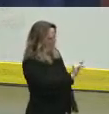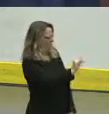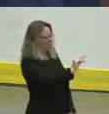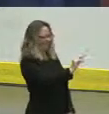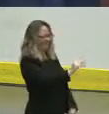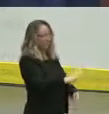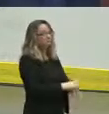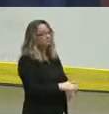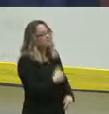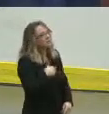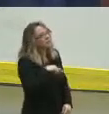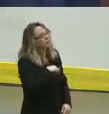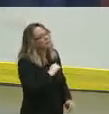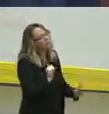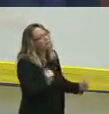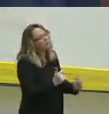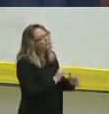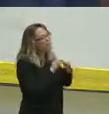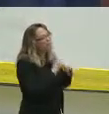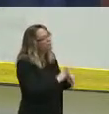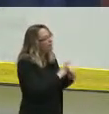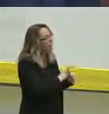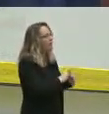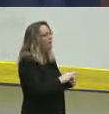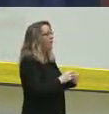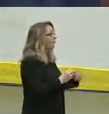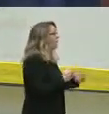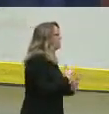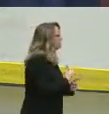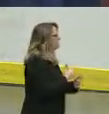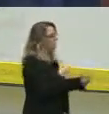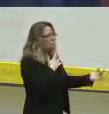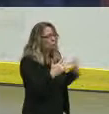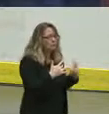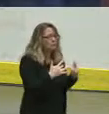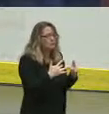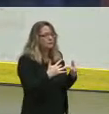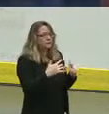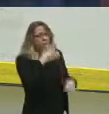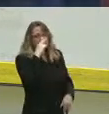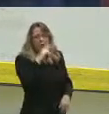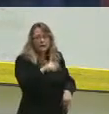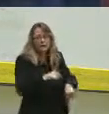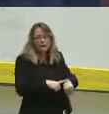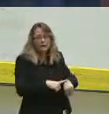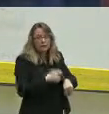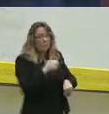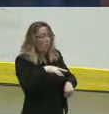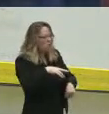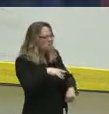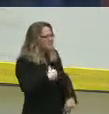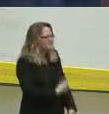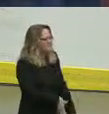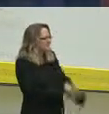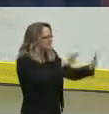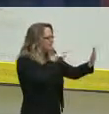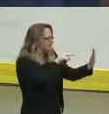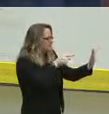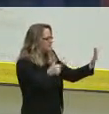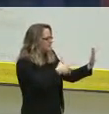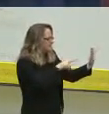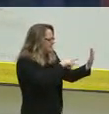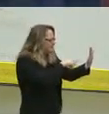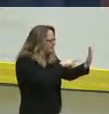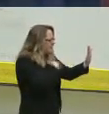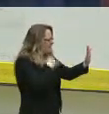the fears, the fun times, and the many times we stared at the face of fear and said, "Nothing will stop me." During the